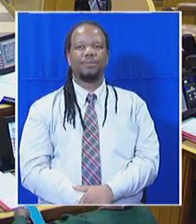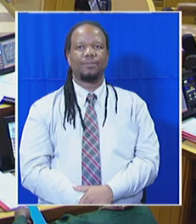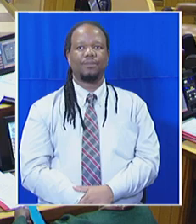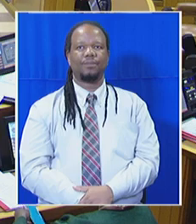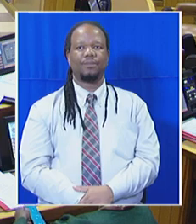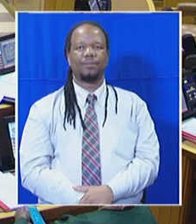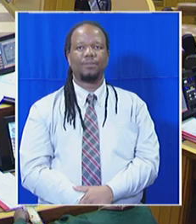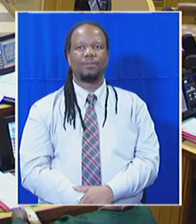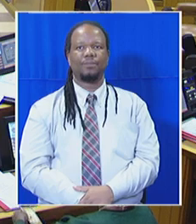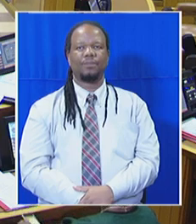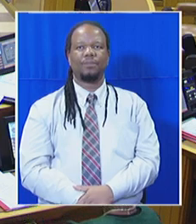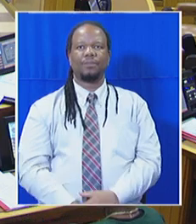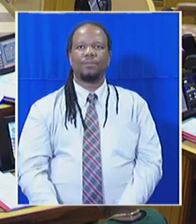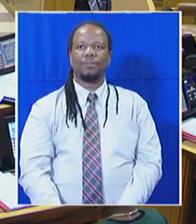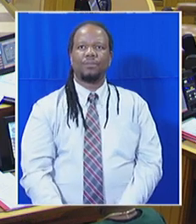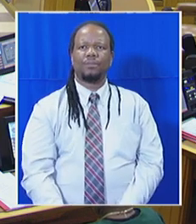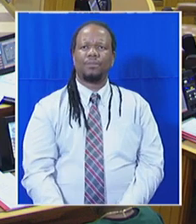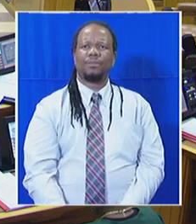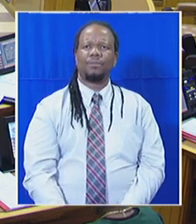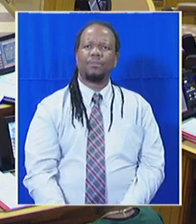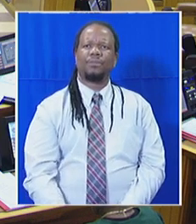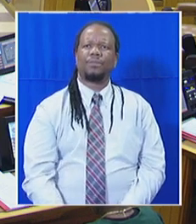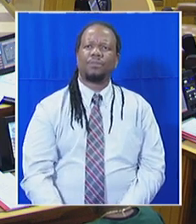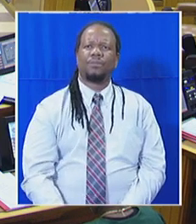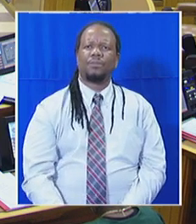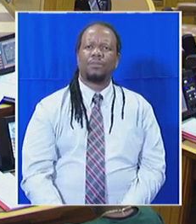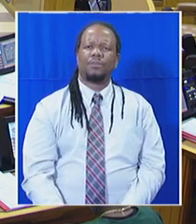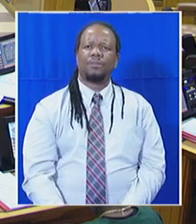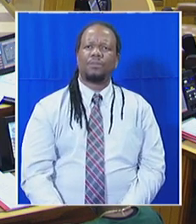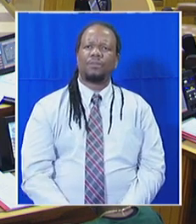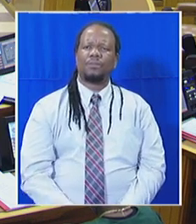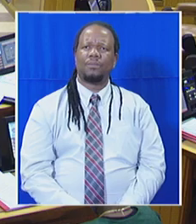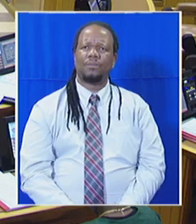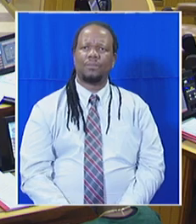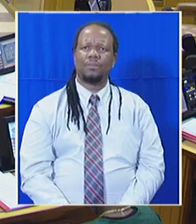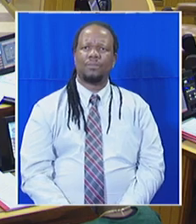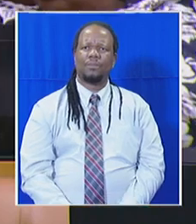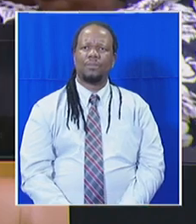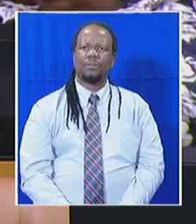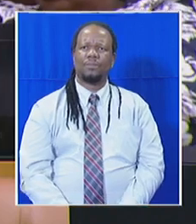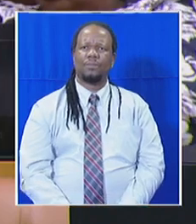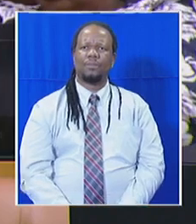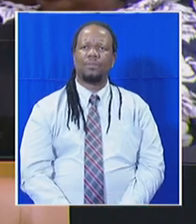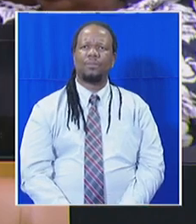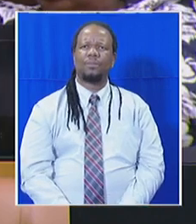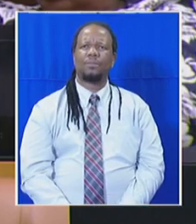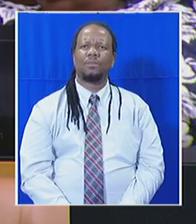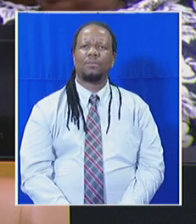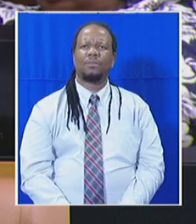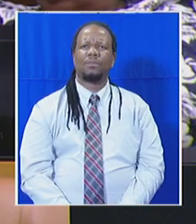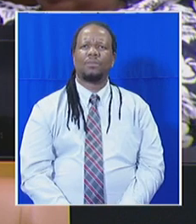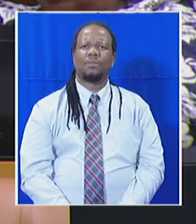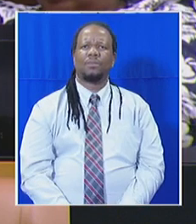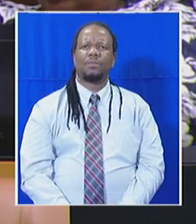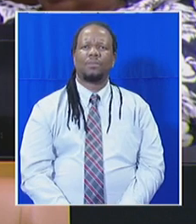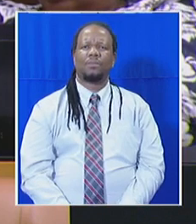Sibonge kakhulu Minister ngemizamo kahulumeni oholwa yi-ANC yokwenza imfundo ifinyelele kubo